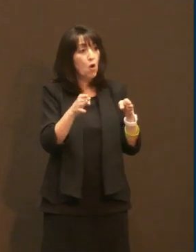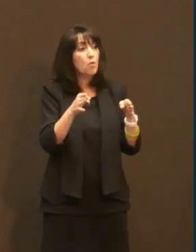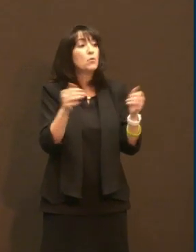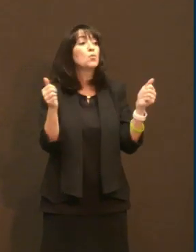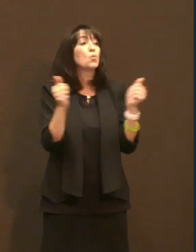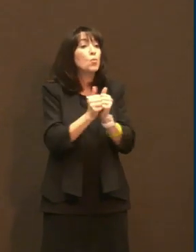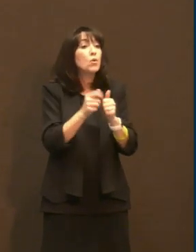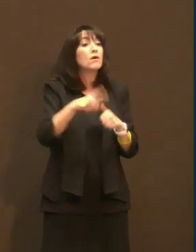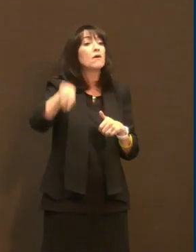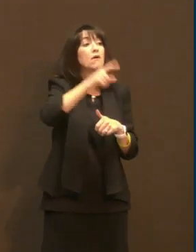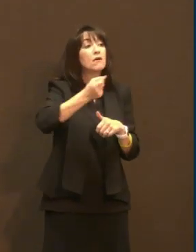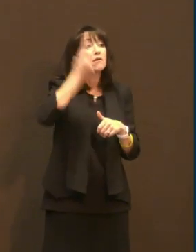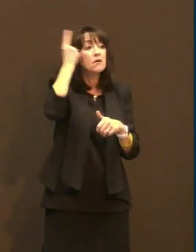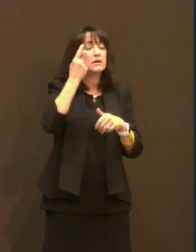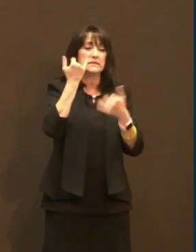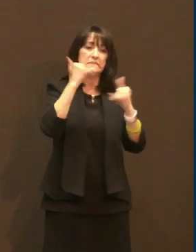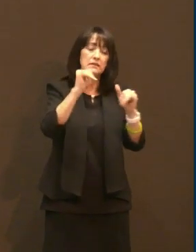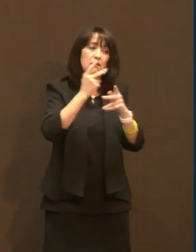reopening.